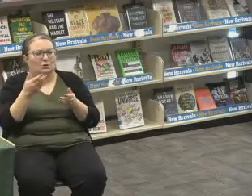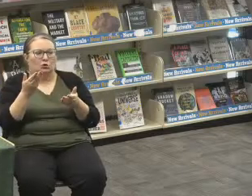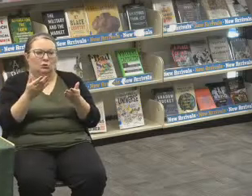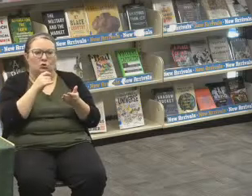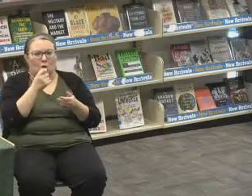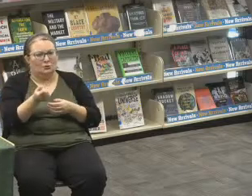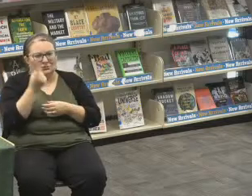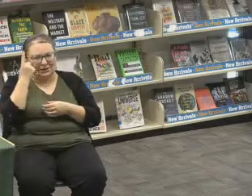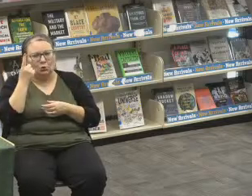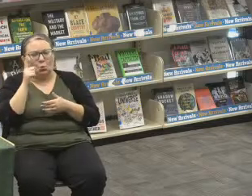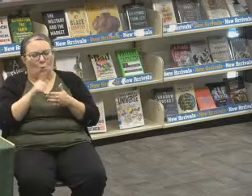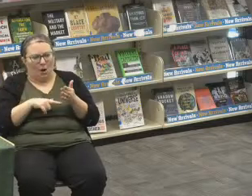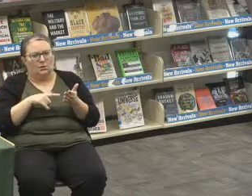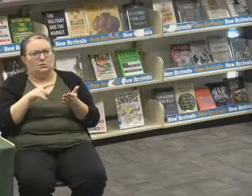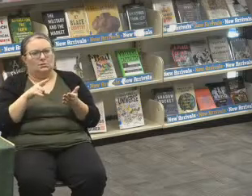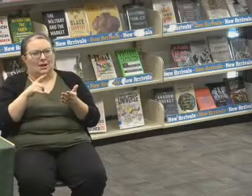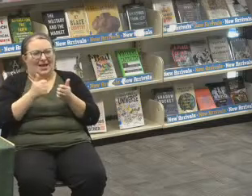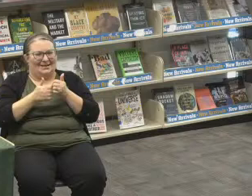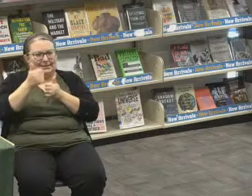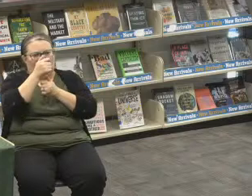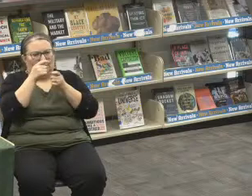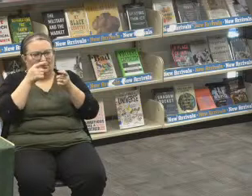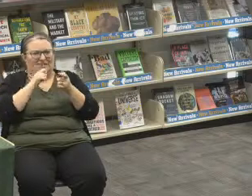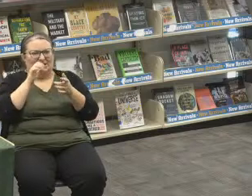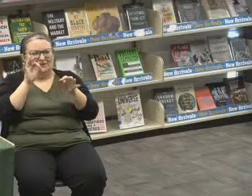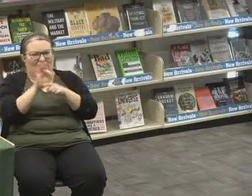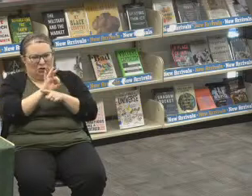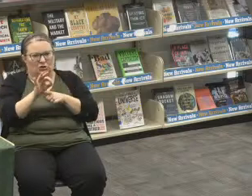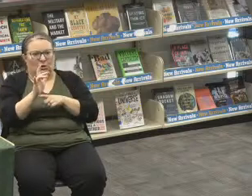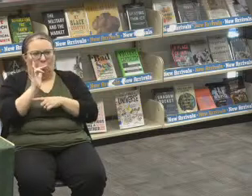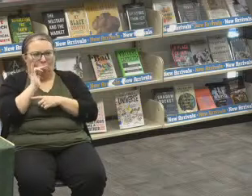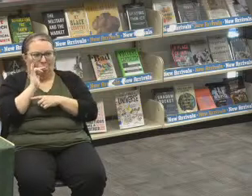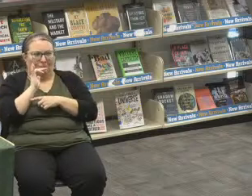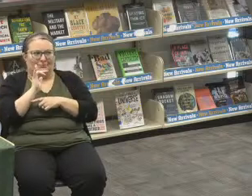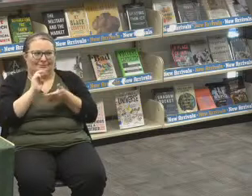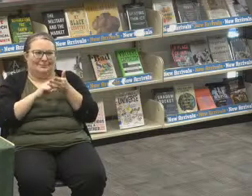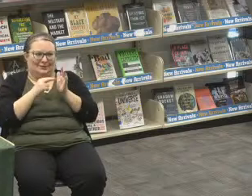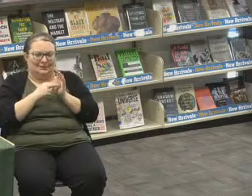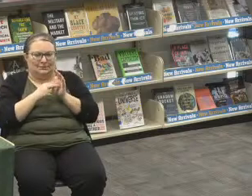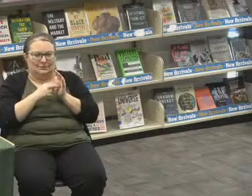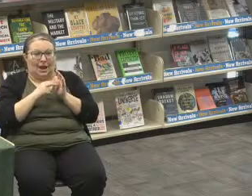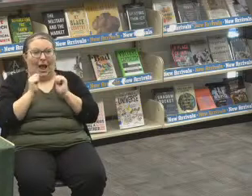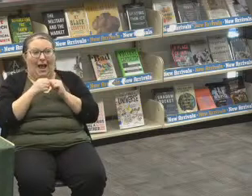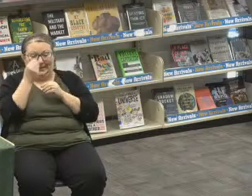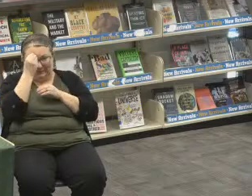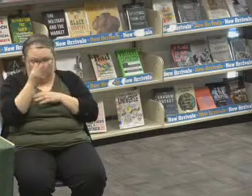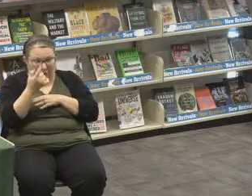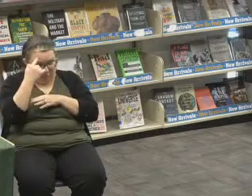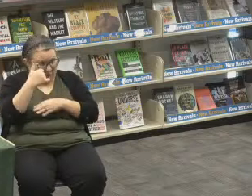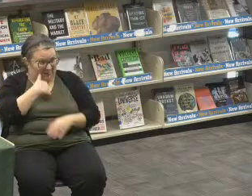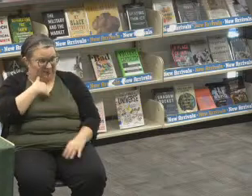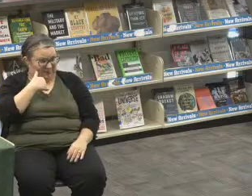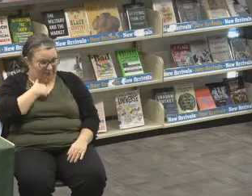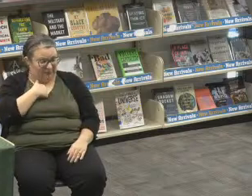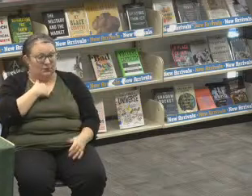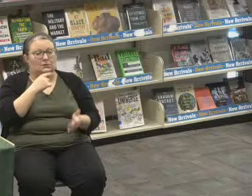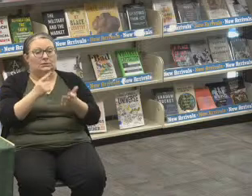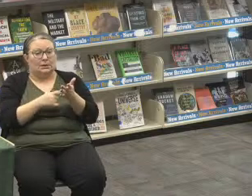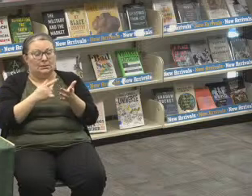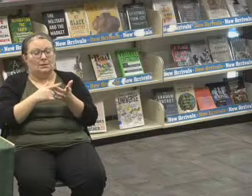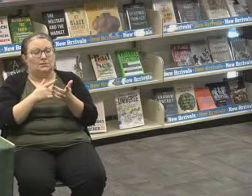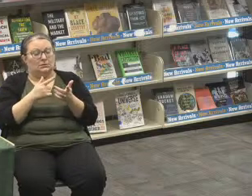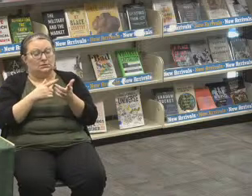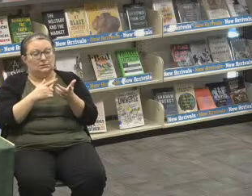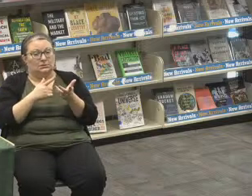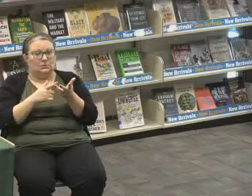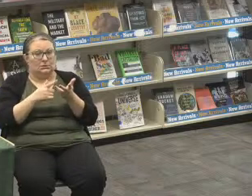don't understand what executive dysfunction is. I can tell you for me that sometimes when I found that I'm